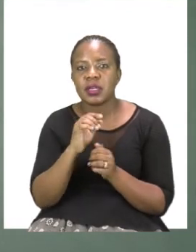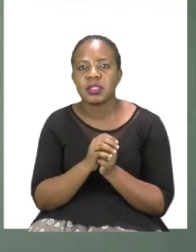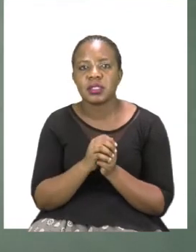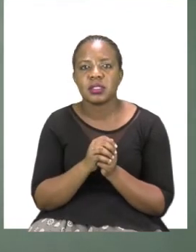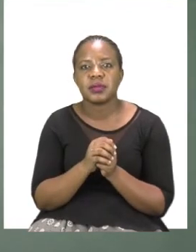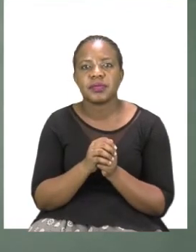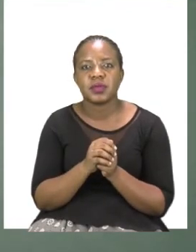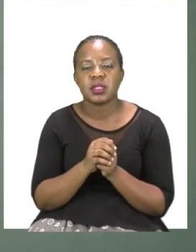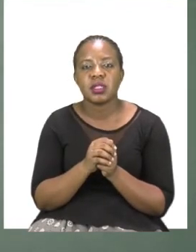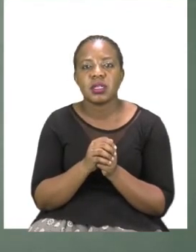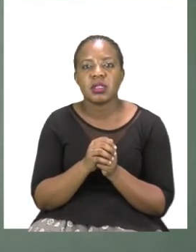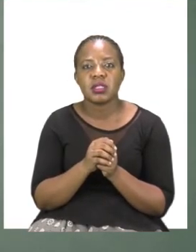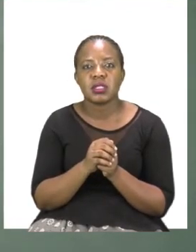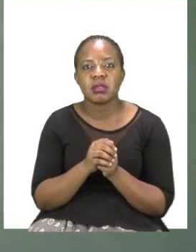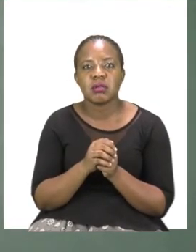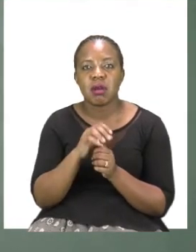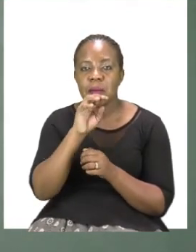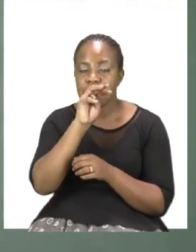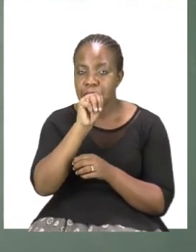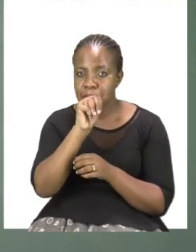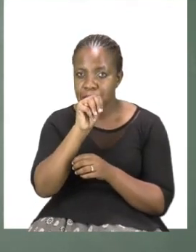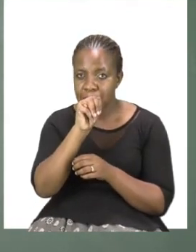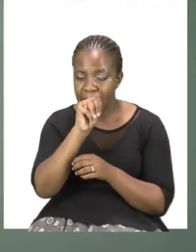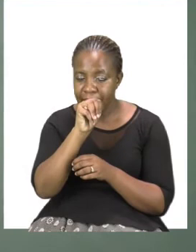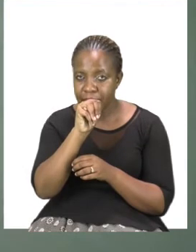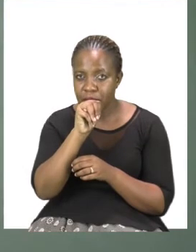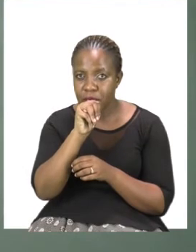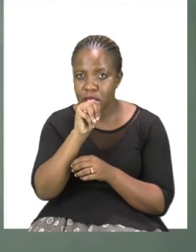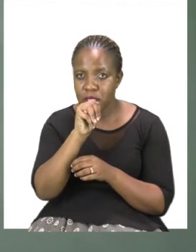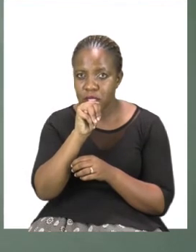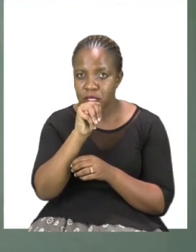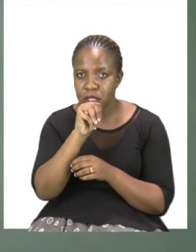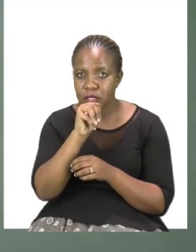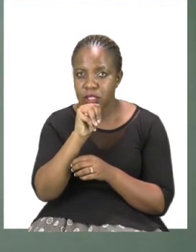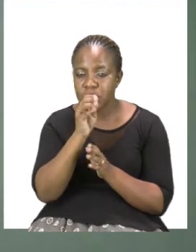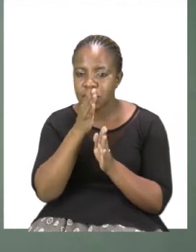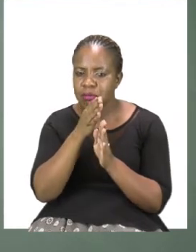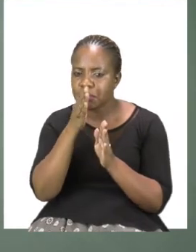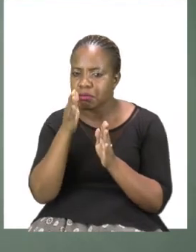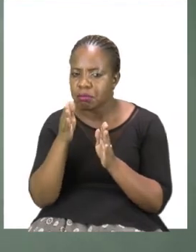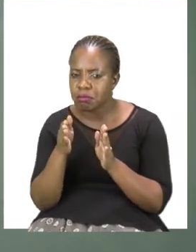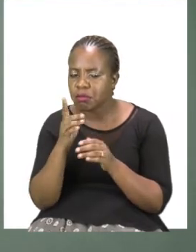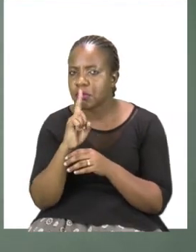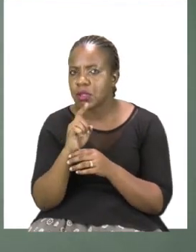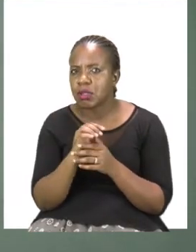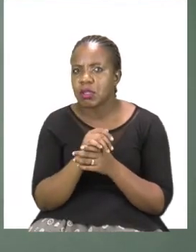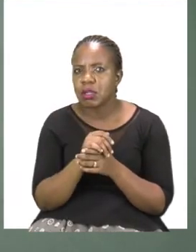put it down. And then we have the month of March. So the